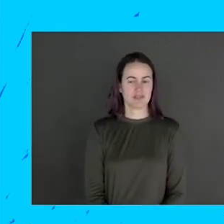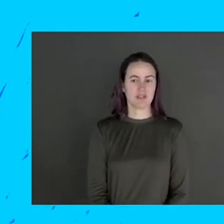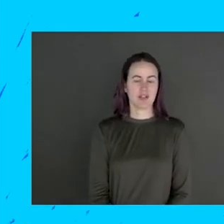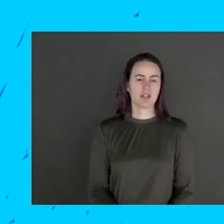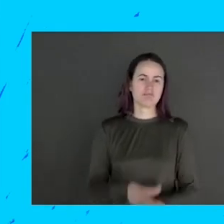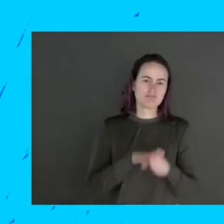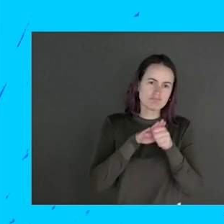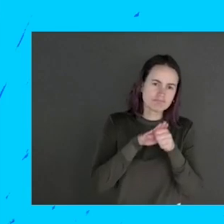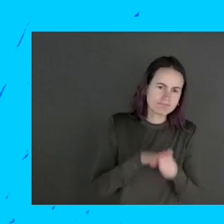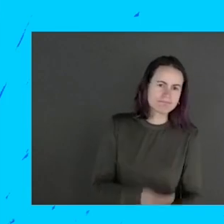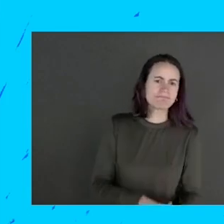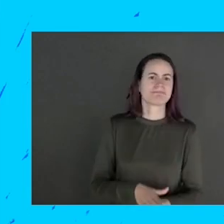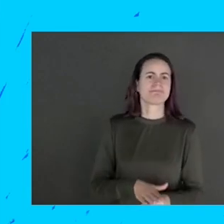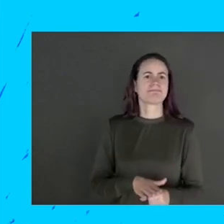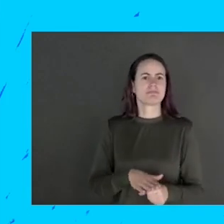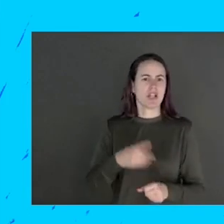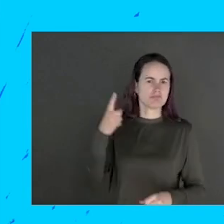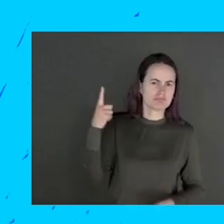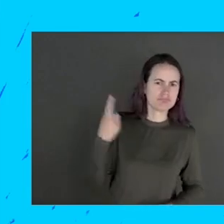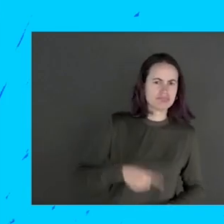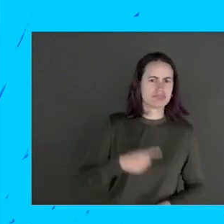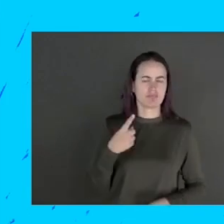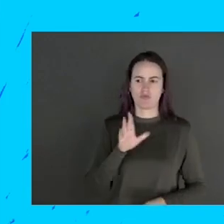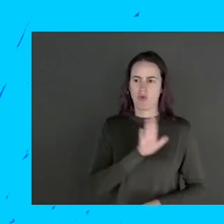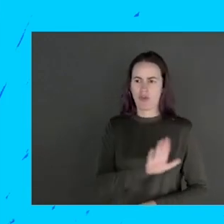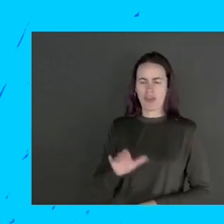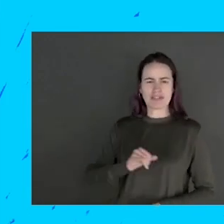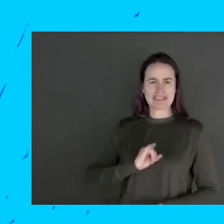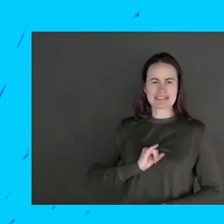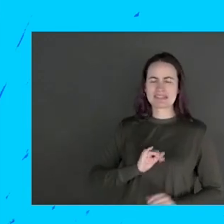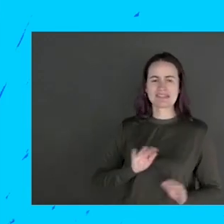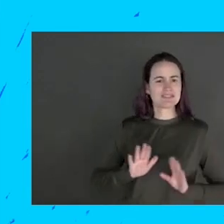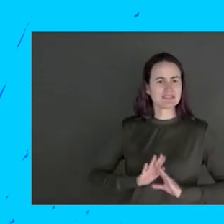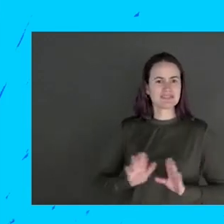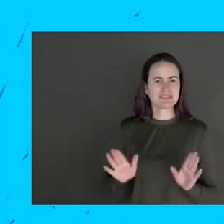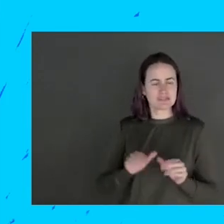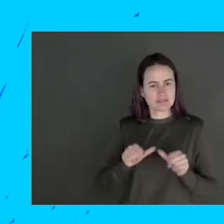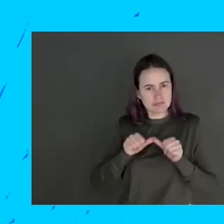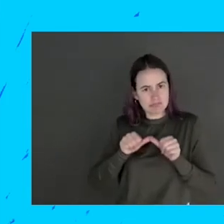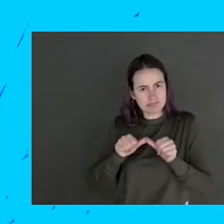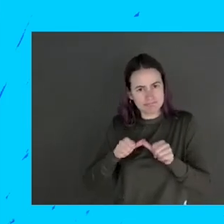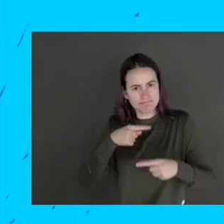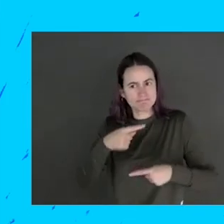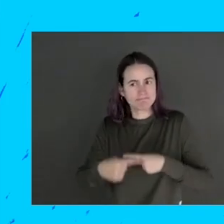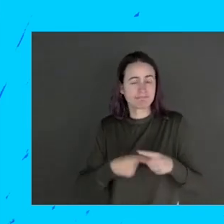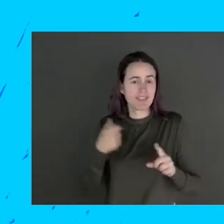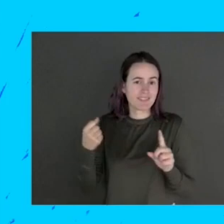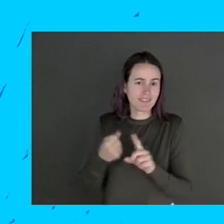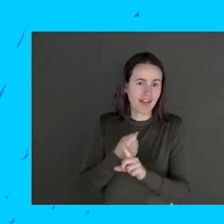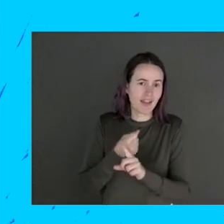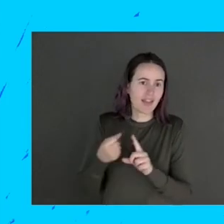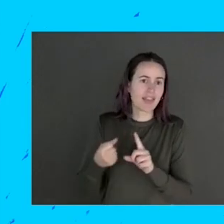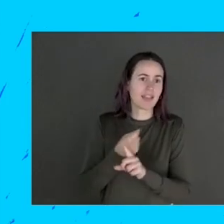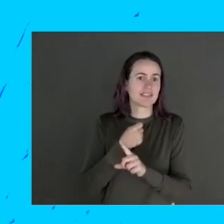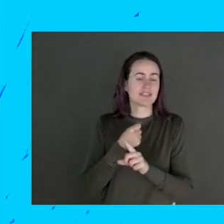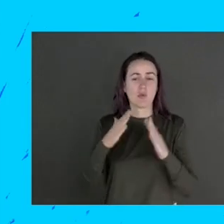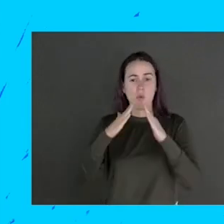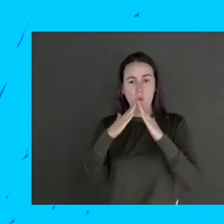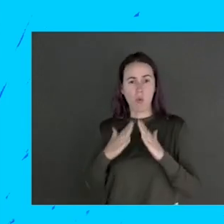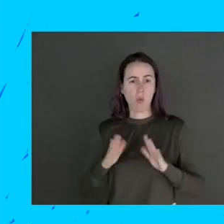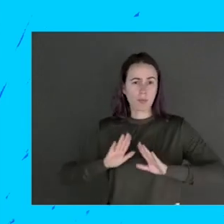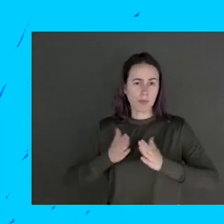and punish on the basis of identity further perpetuate cycles of violence, homelessness, and